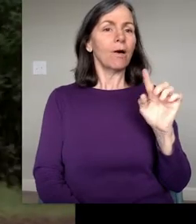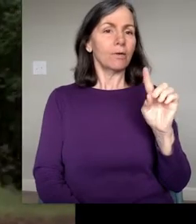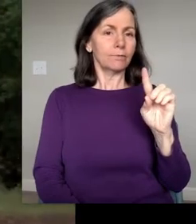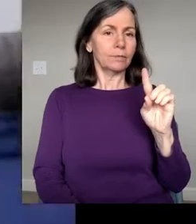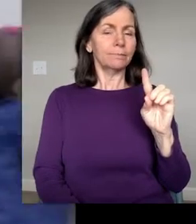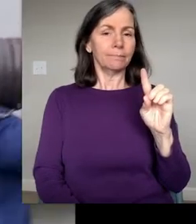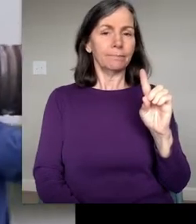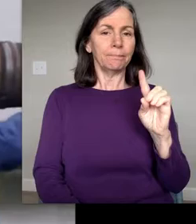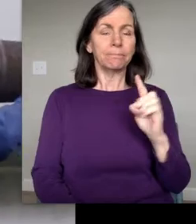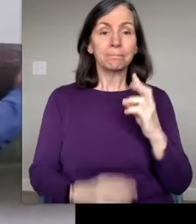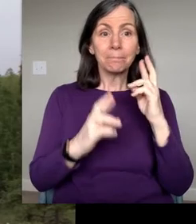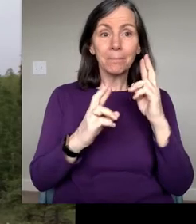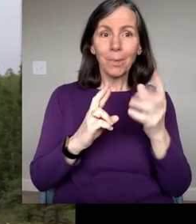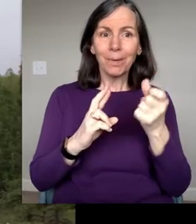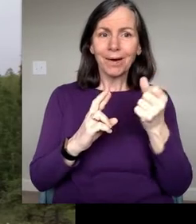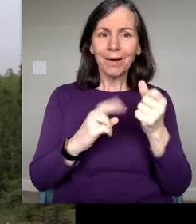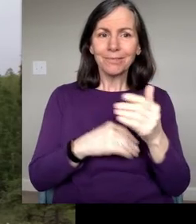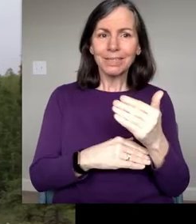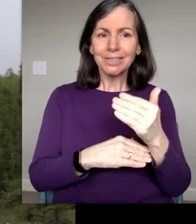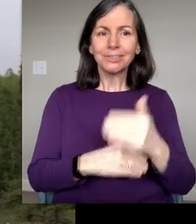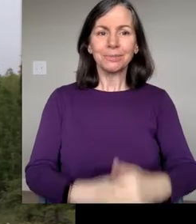Well, I hope we caught some fish.